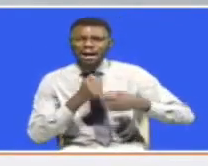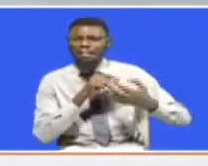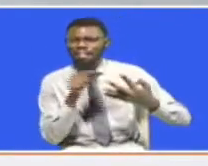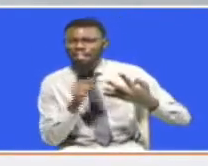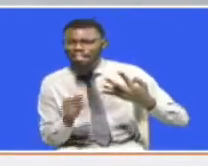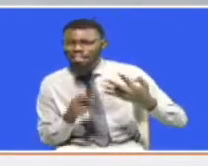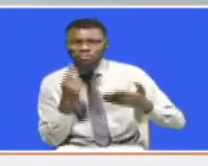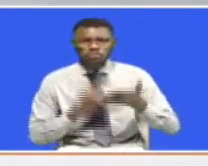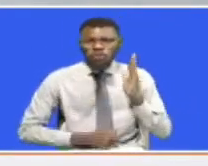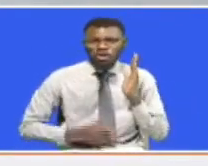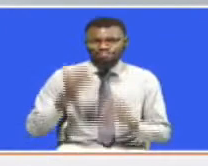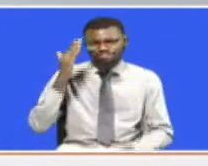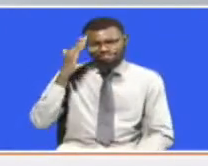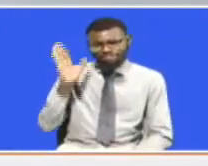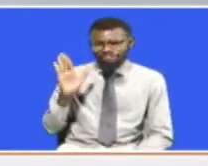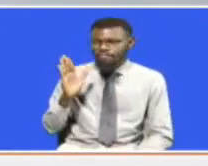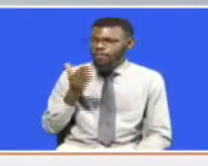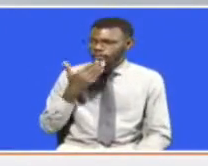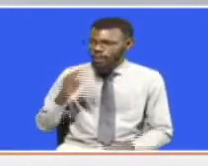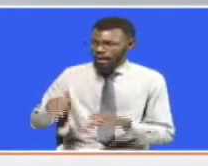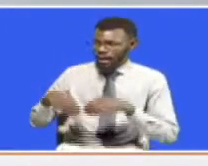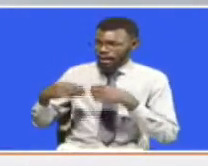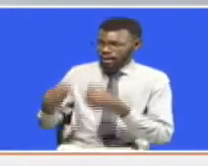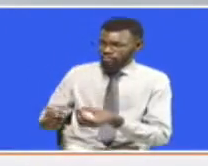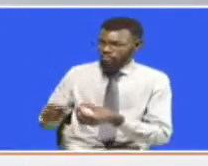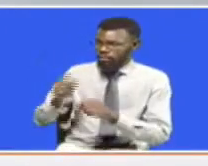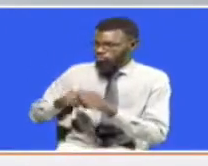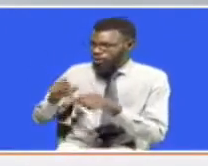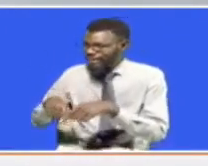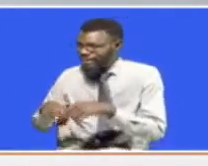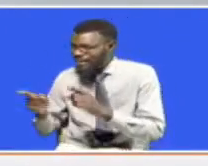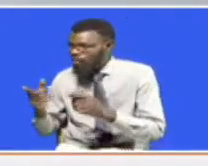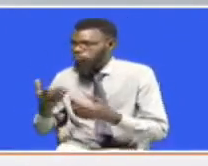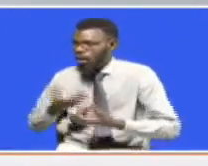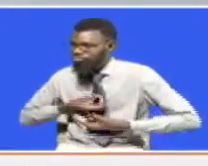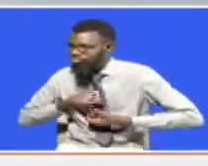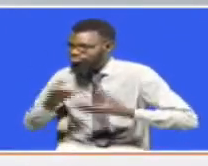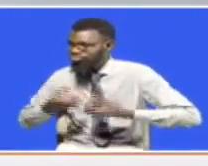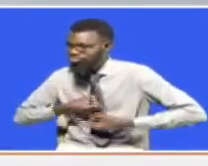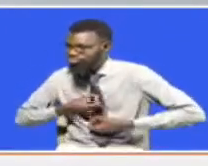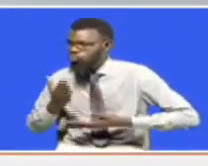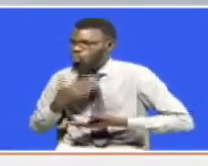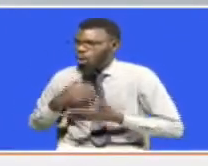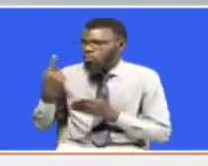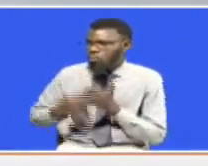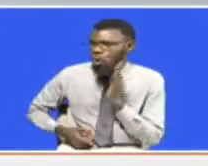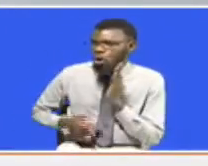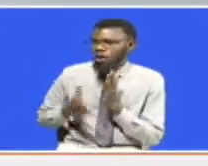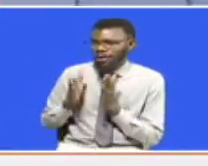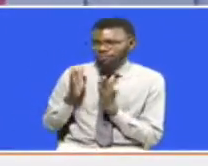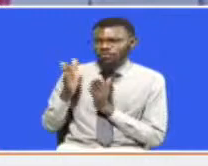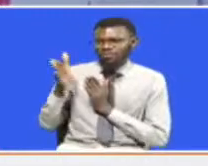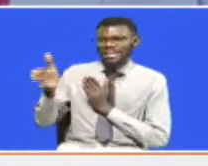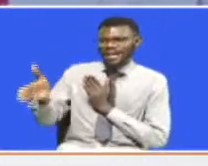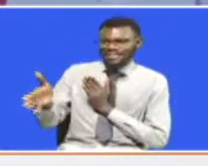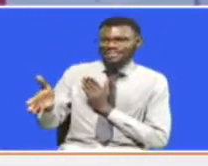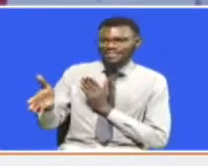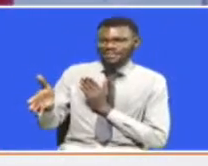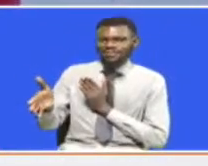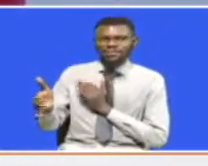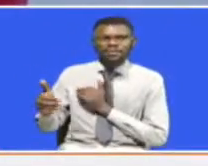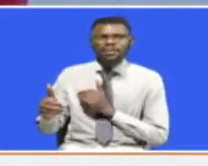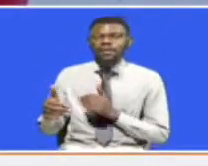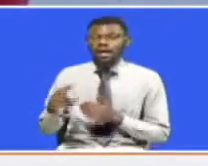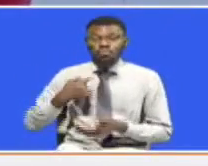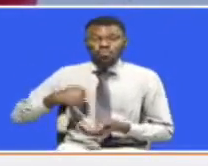visit their places or areas of interest based on the careers that they wish to have. So